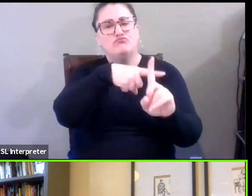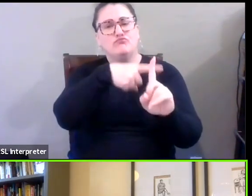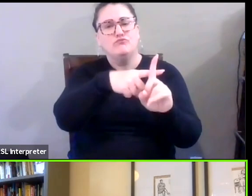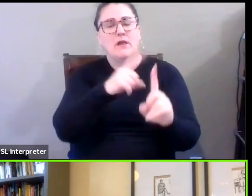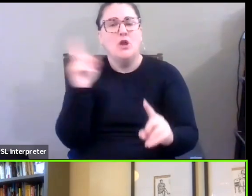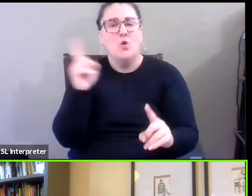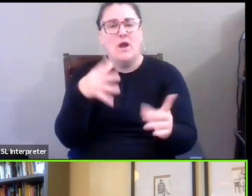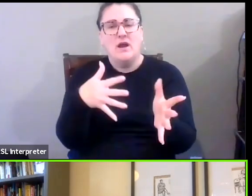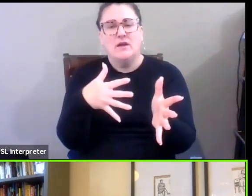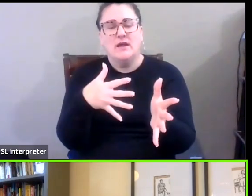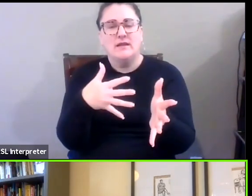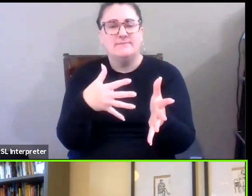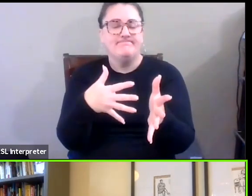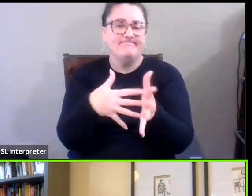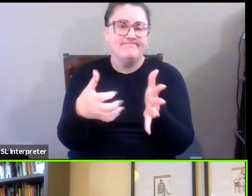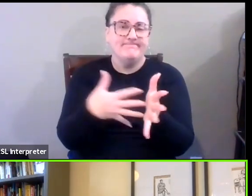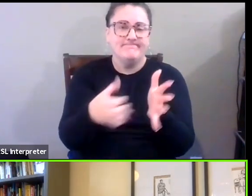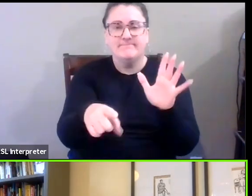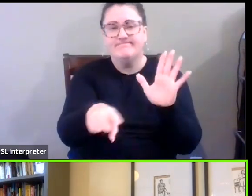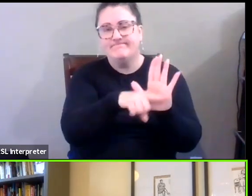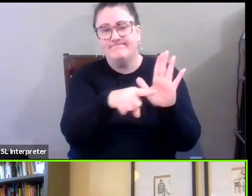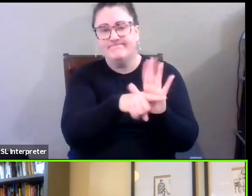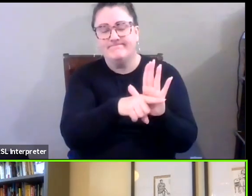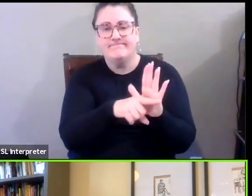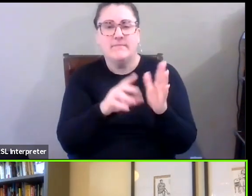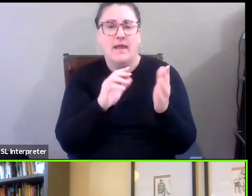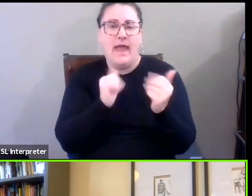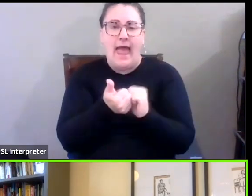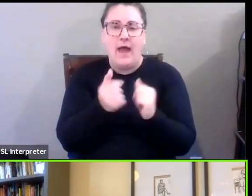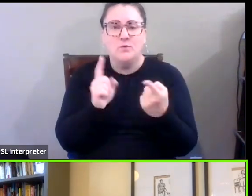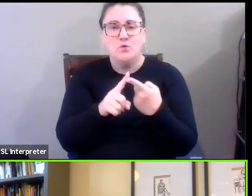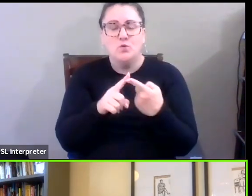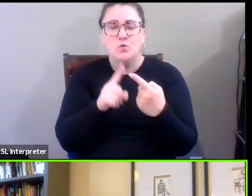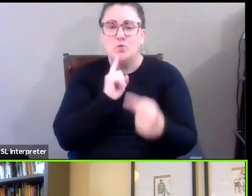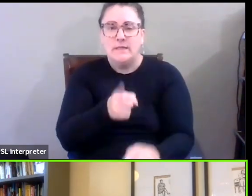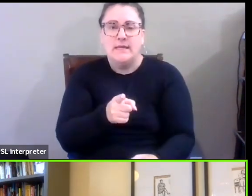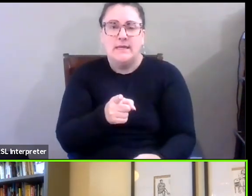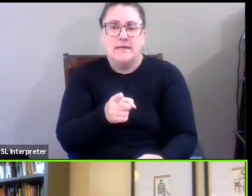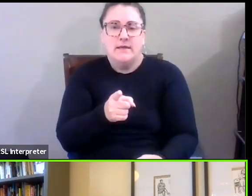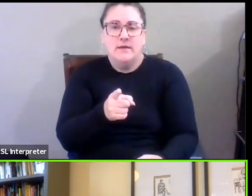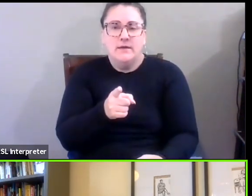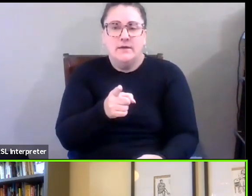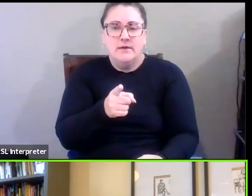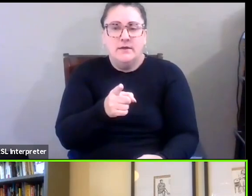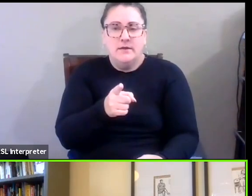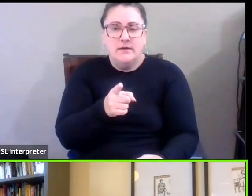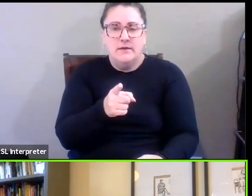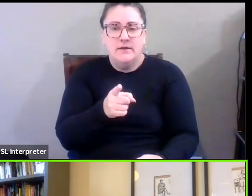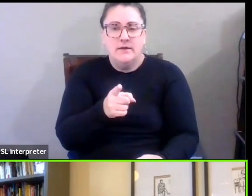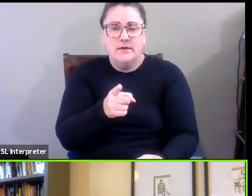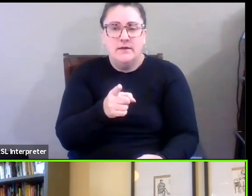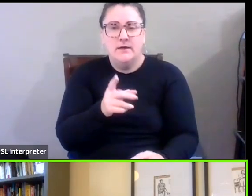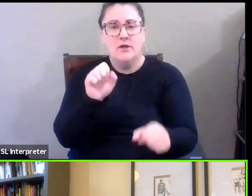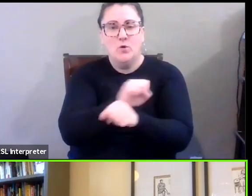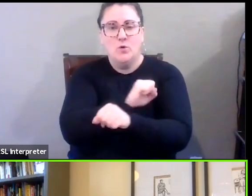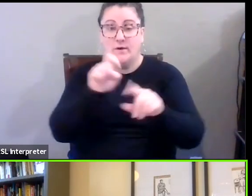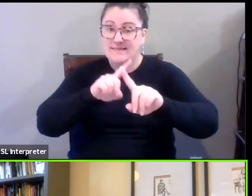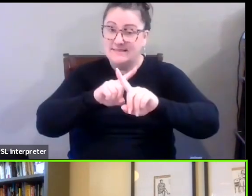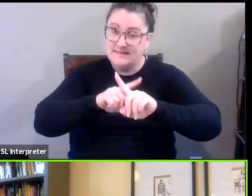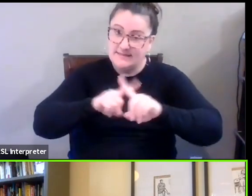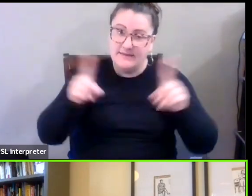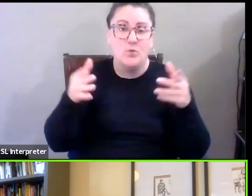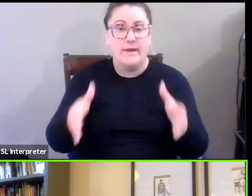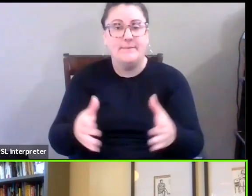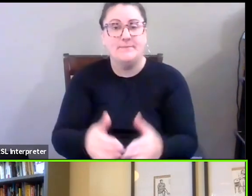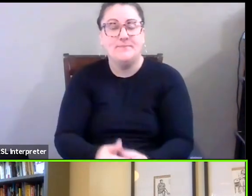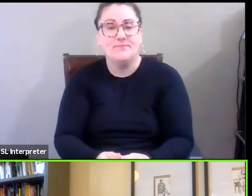my weaknesses are, to just really just work differently, you know? Mm-hmm.